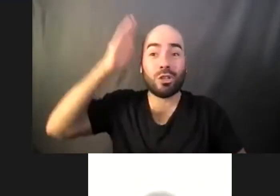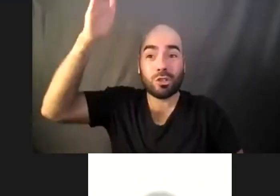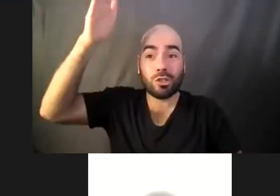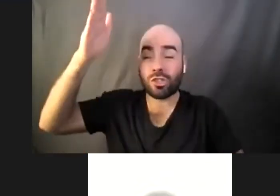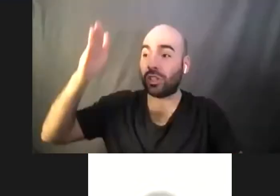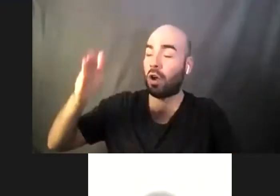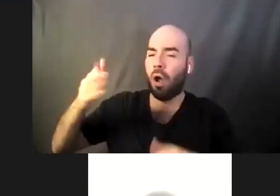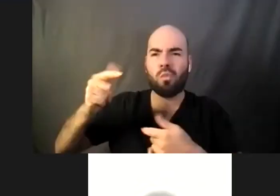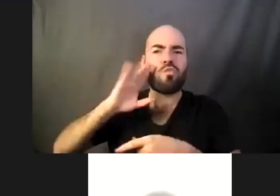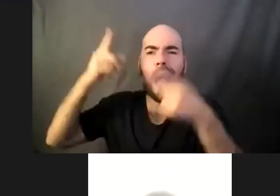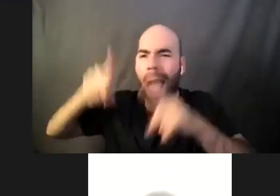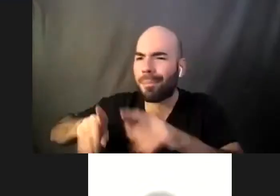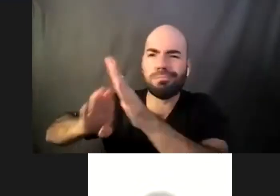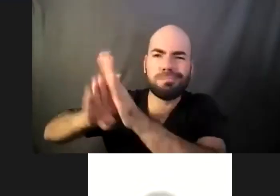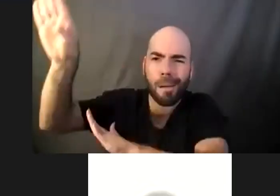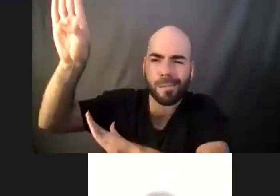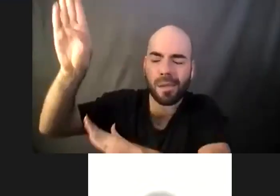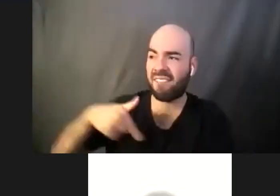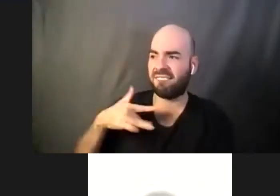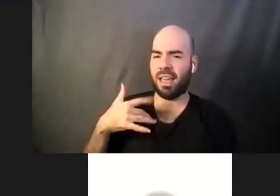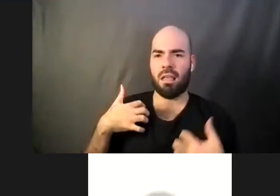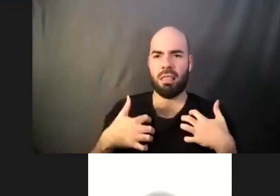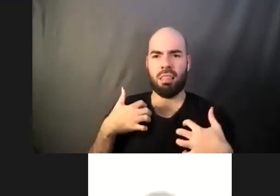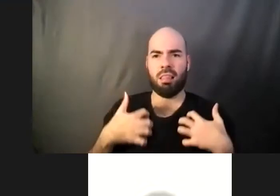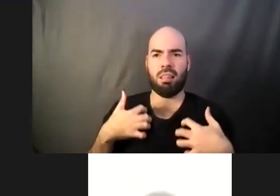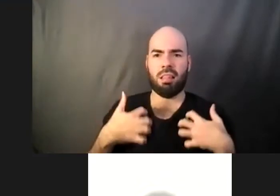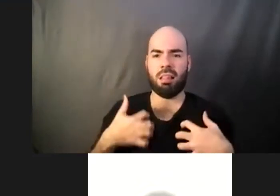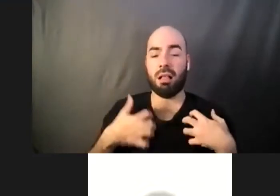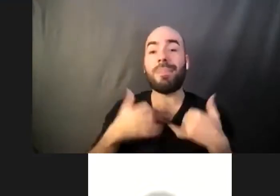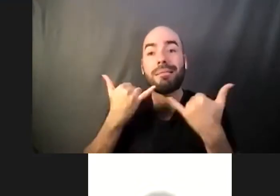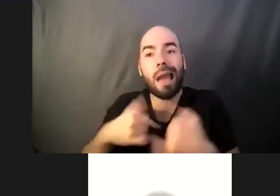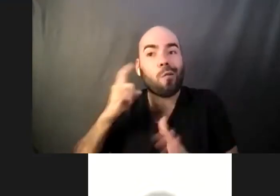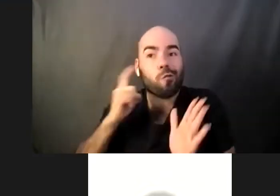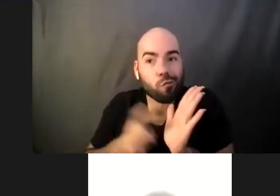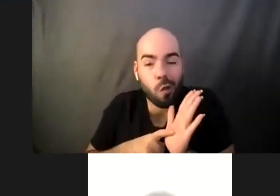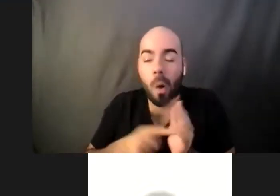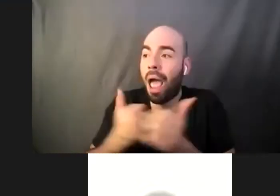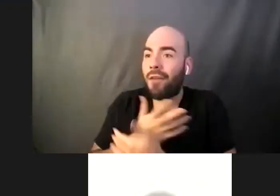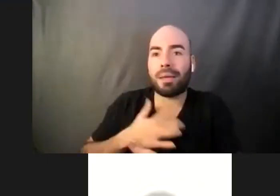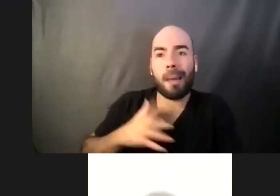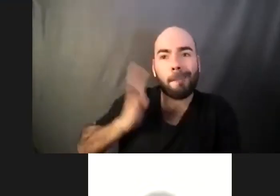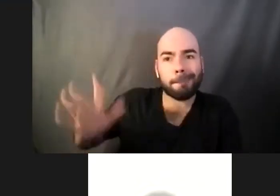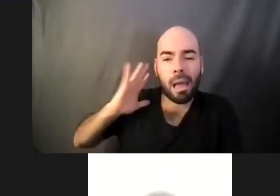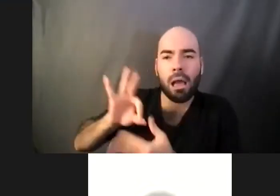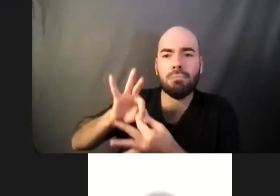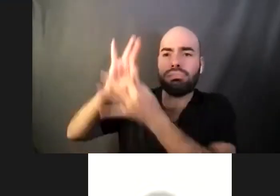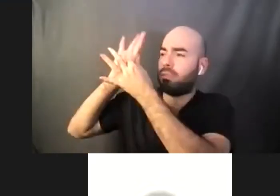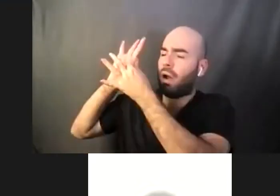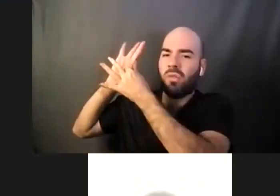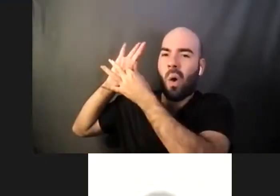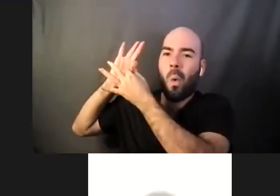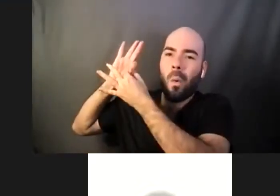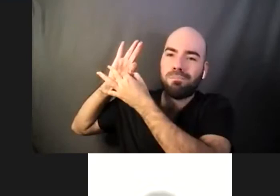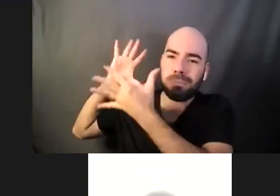insecure. So this time around, I realized I had to take ownership of my past in order to have a future. So I